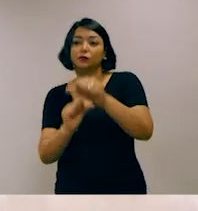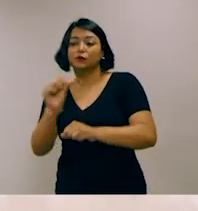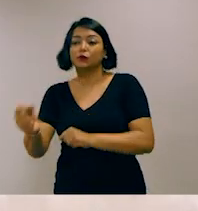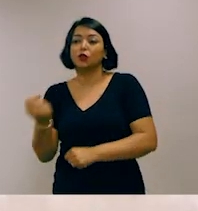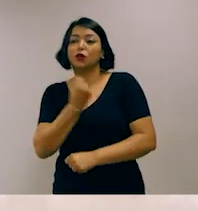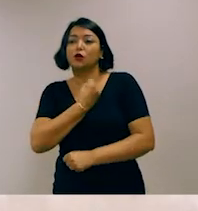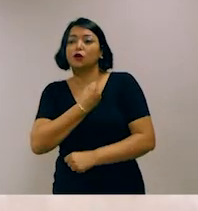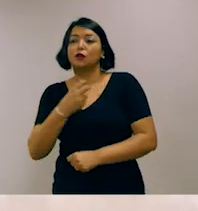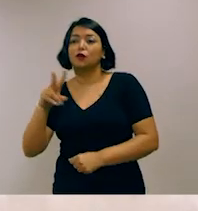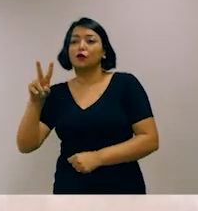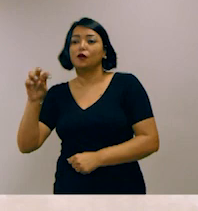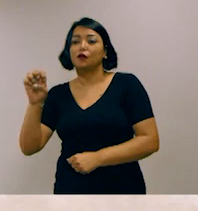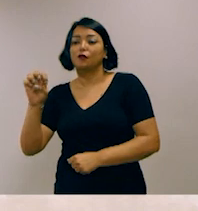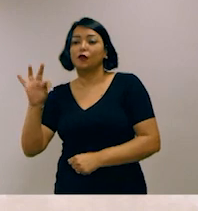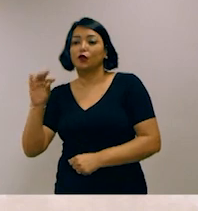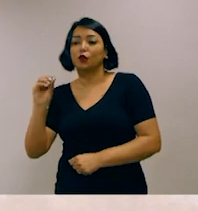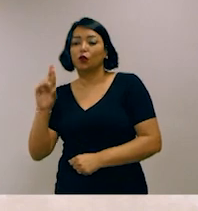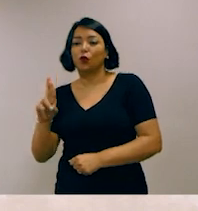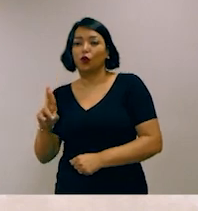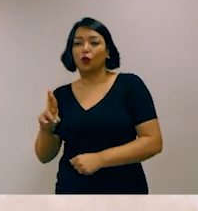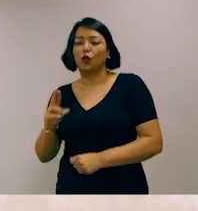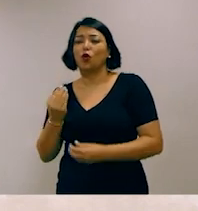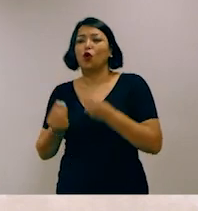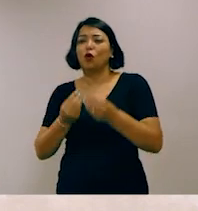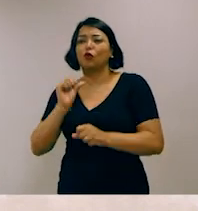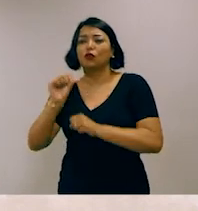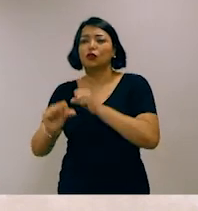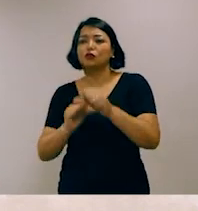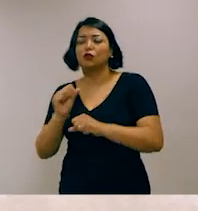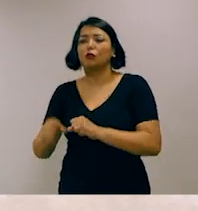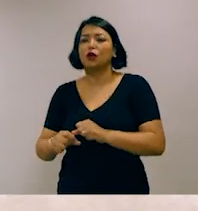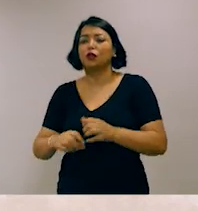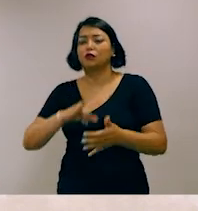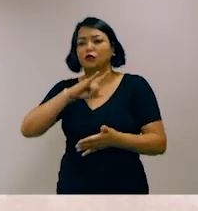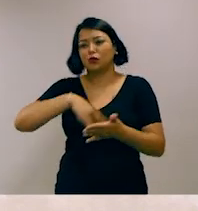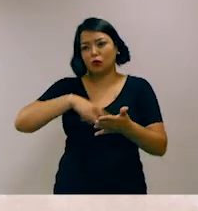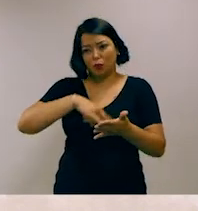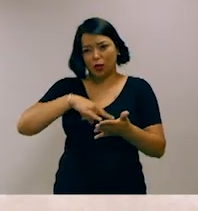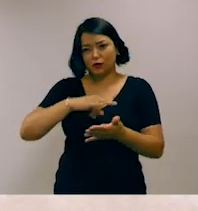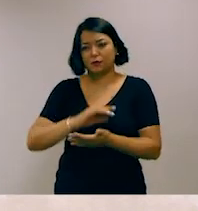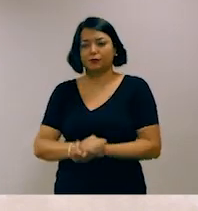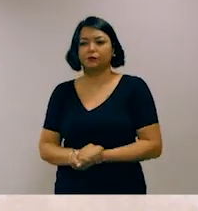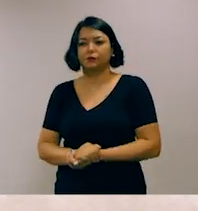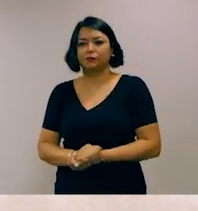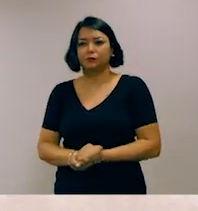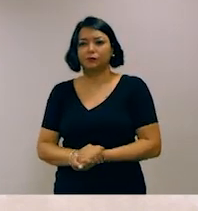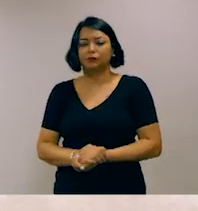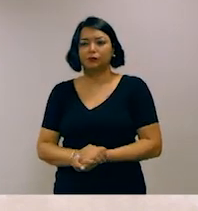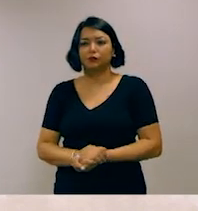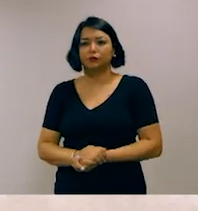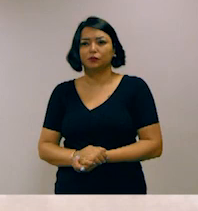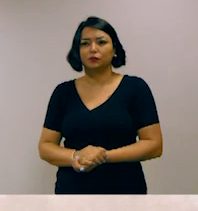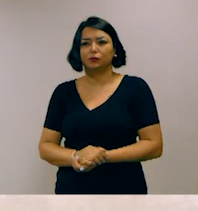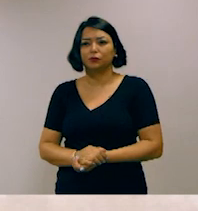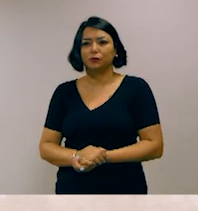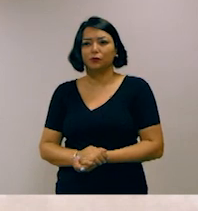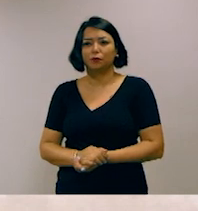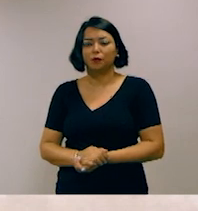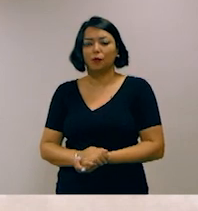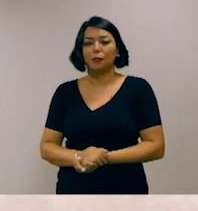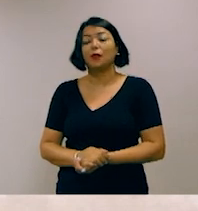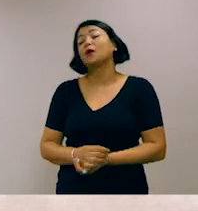words transformed in vectors, how did we do the transformation of documents? Well, as in